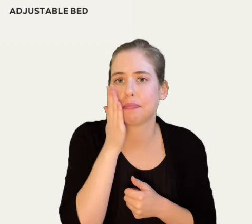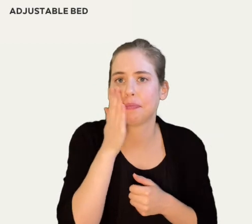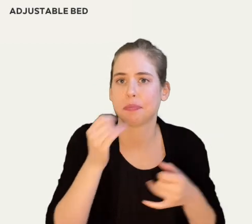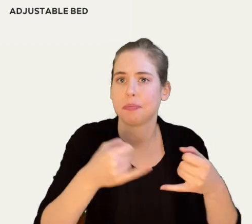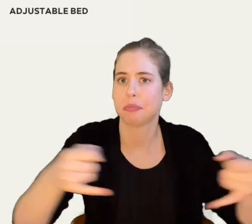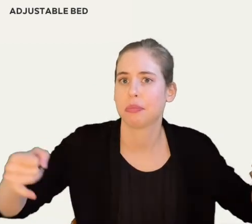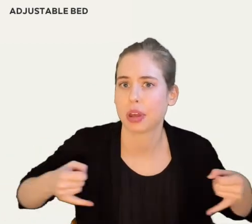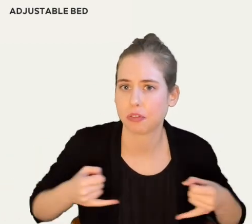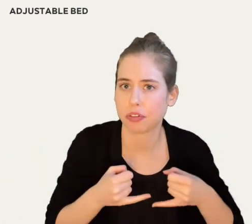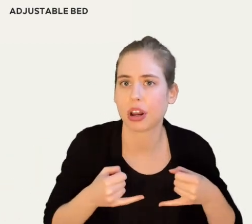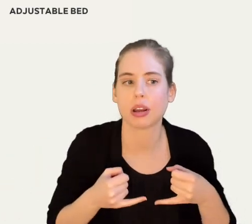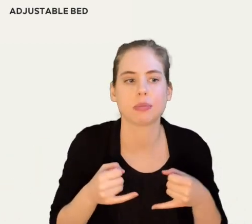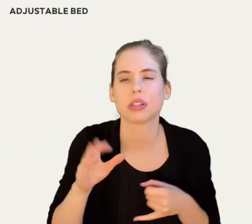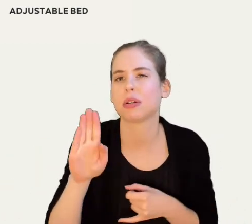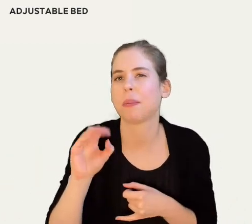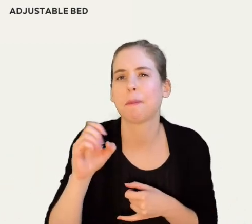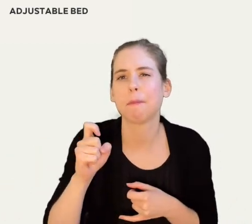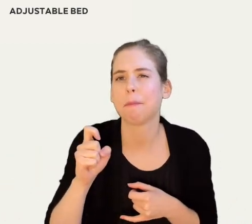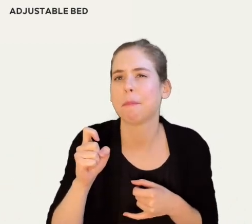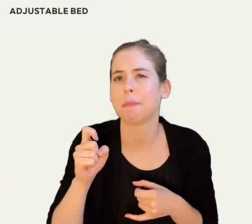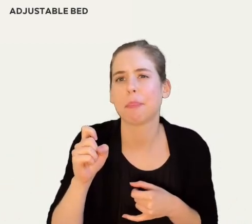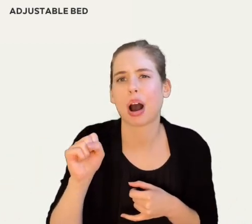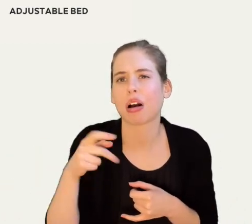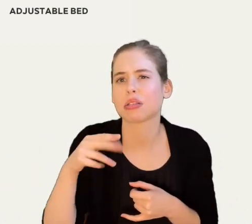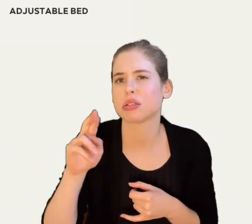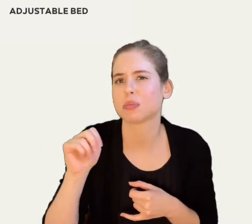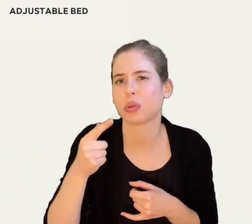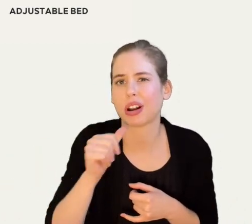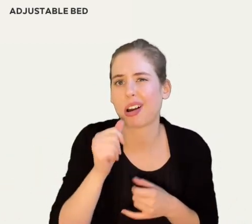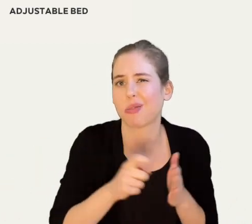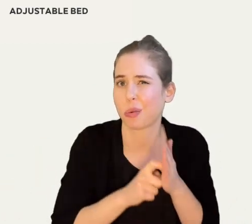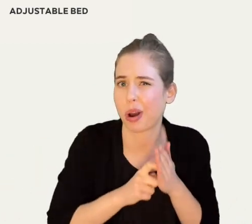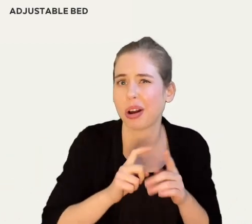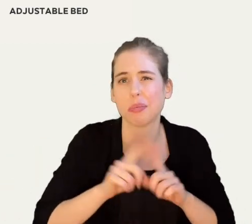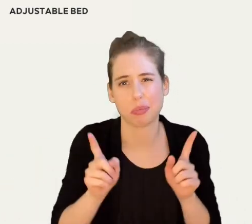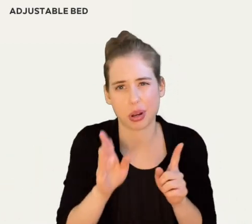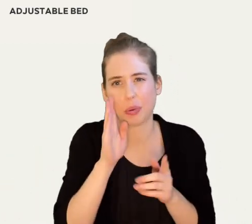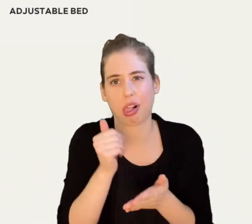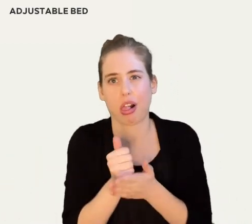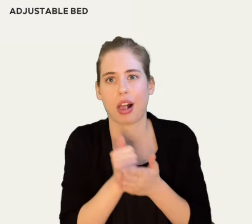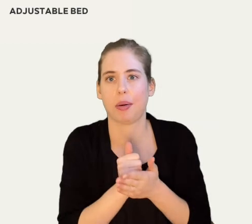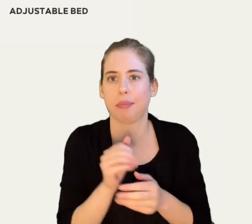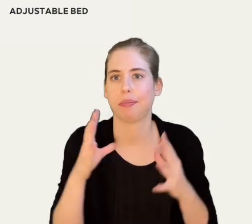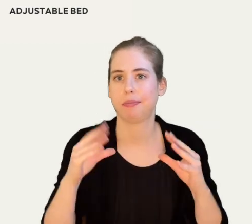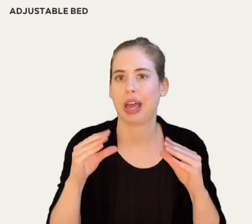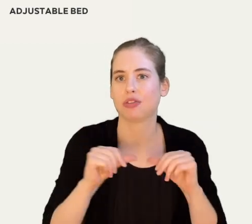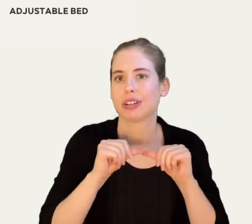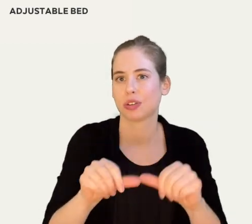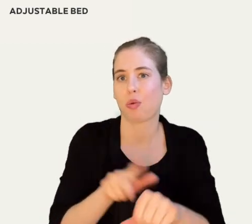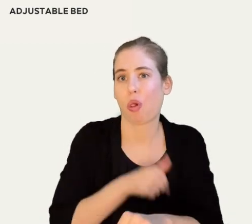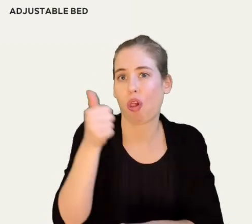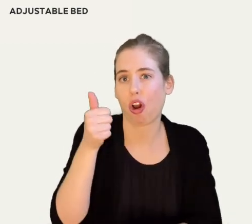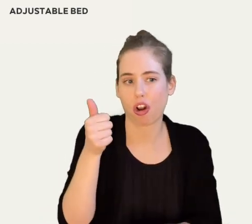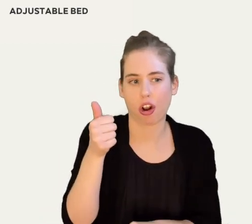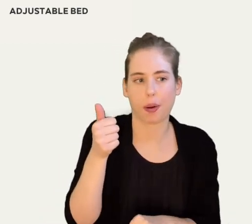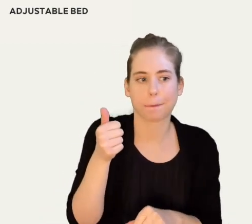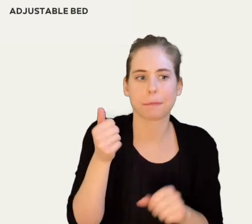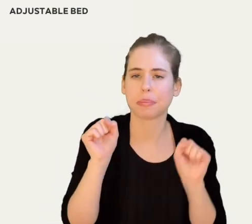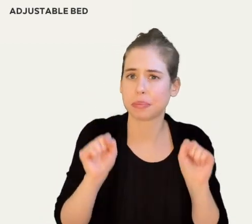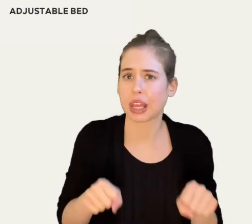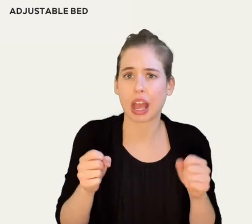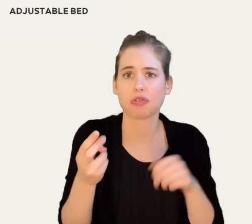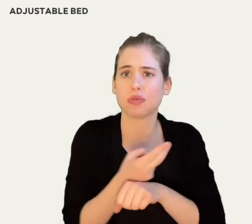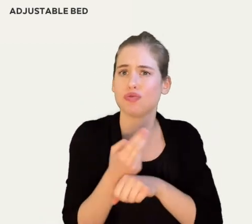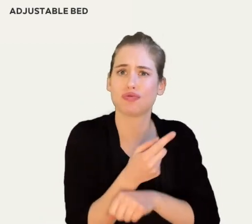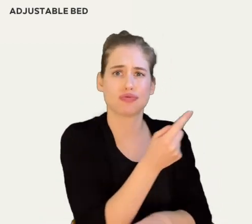lifespan of the mattress. Suitable options include adjustable bases, platforms, box springs, and slatted frames,